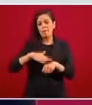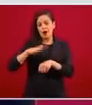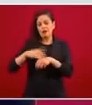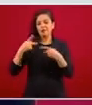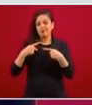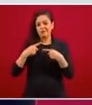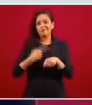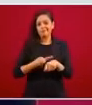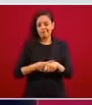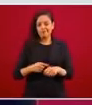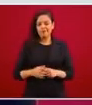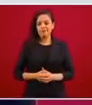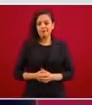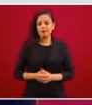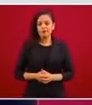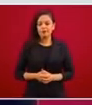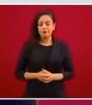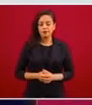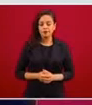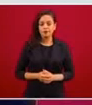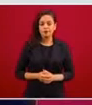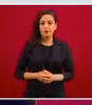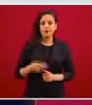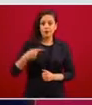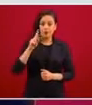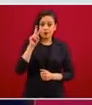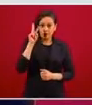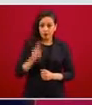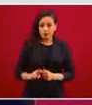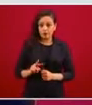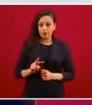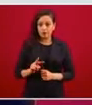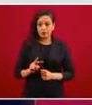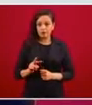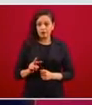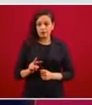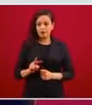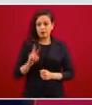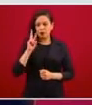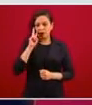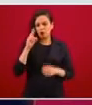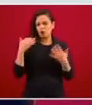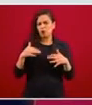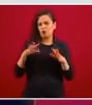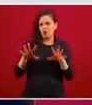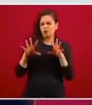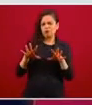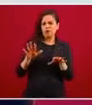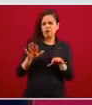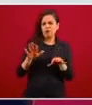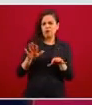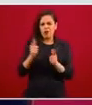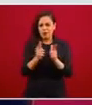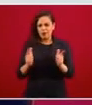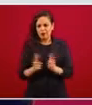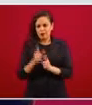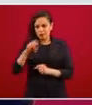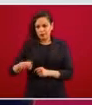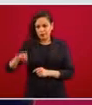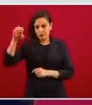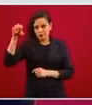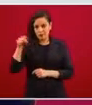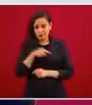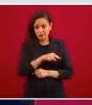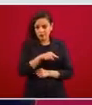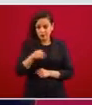for the younger age groups, most of the patients are outpatients. They do not require medical care within a